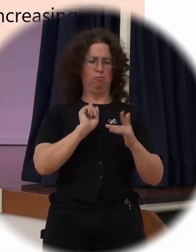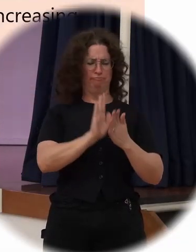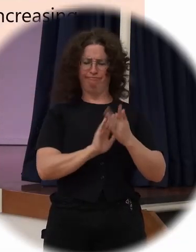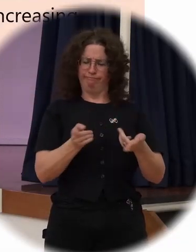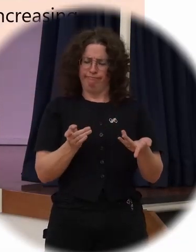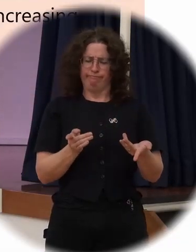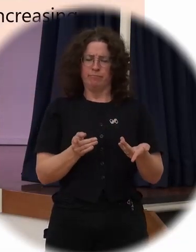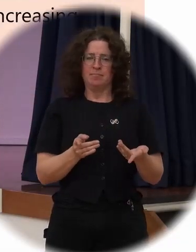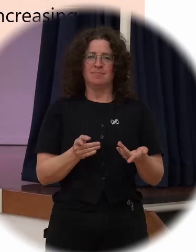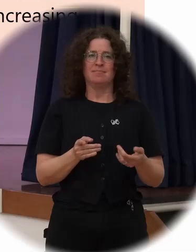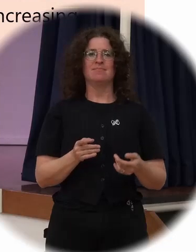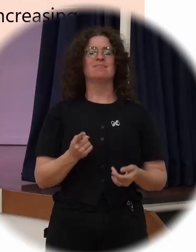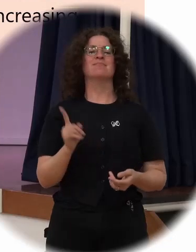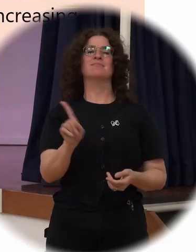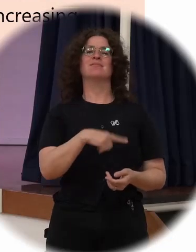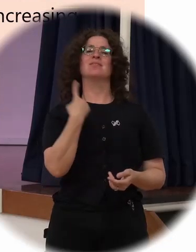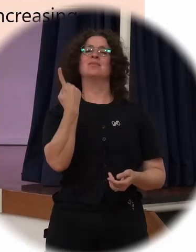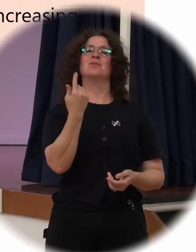we use a